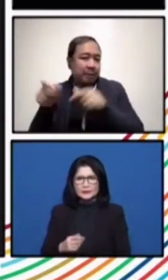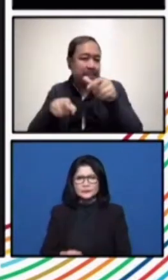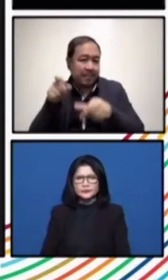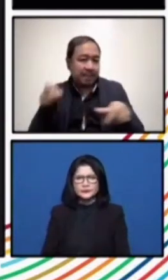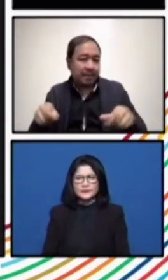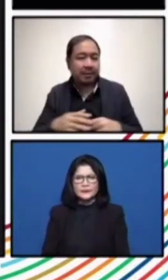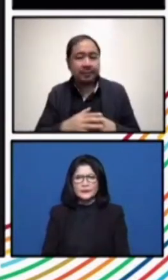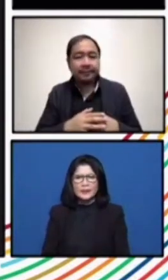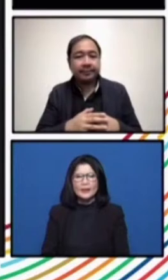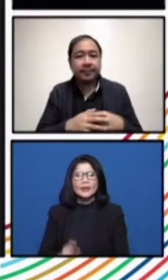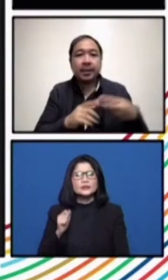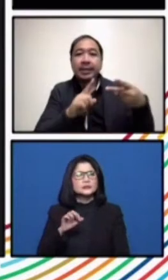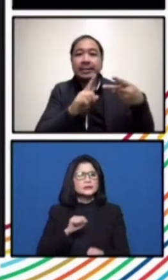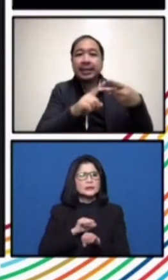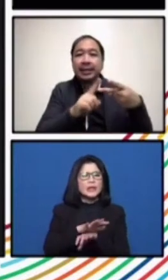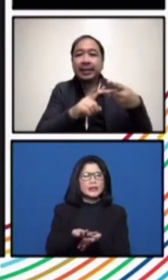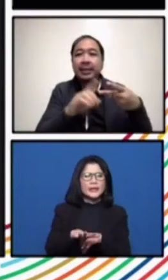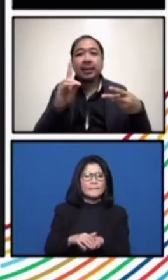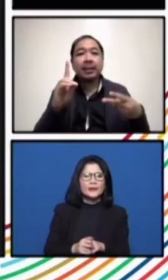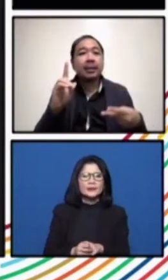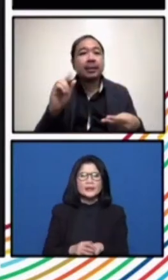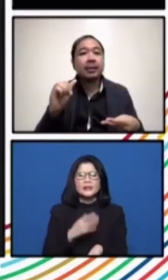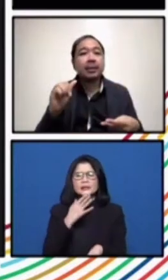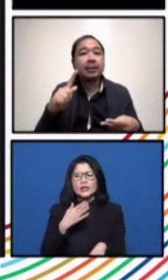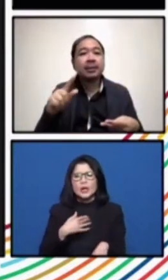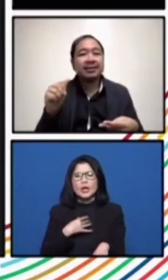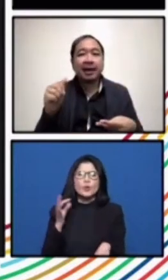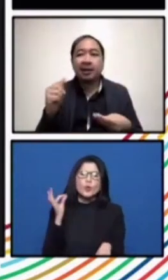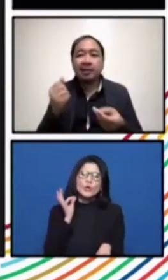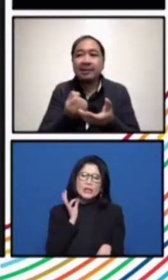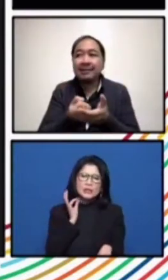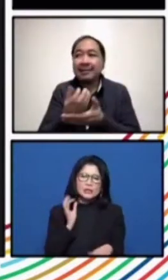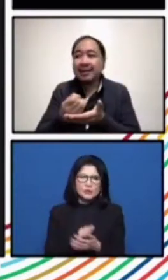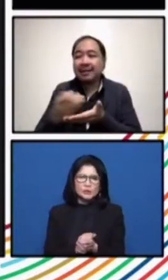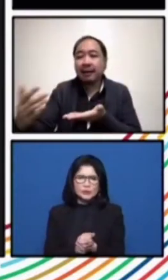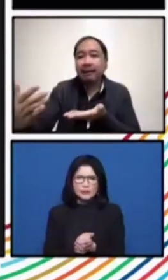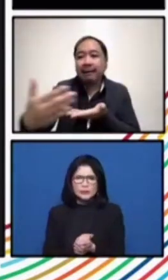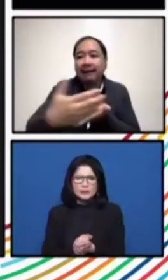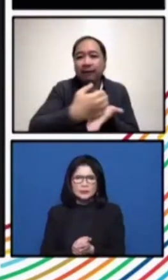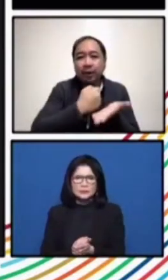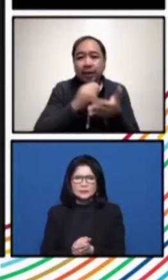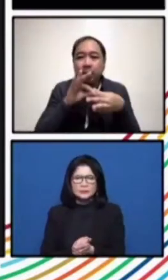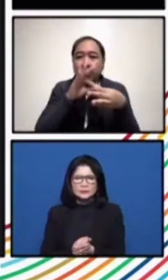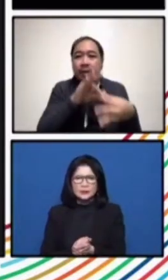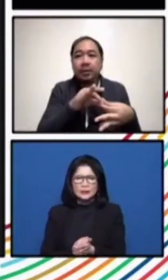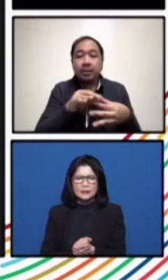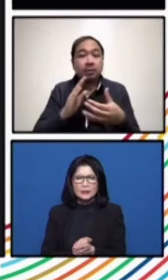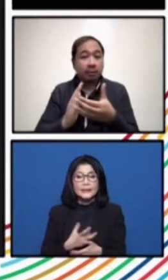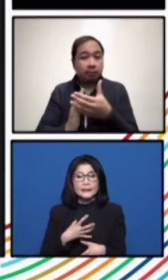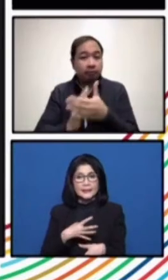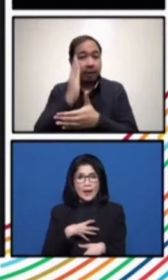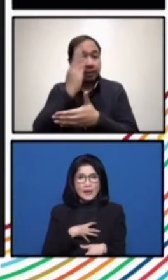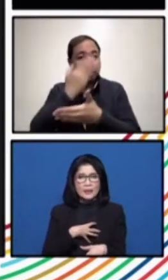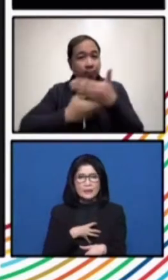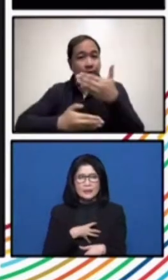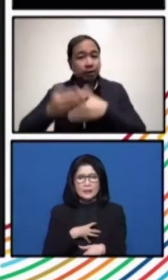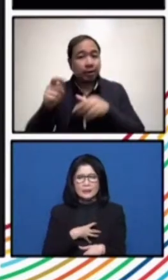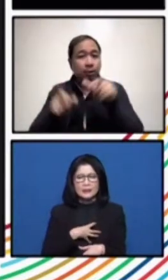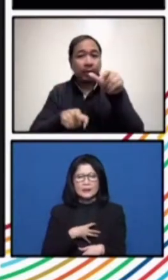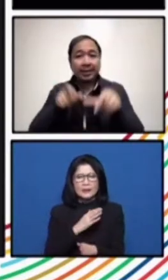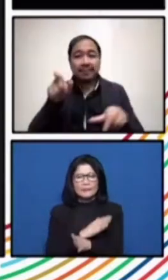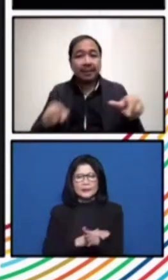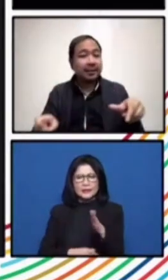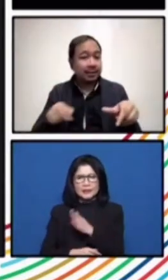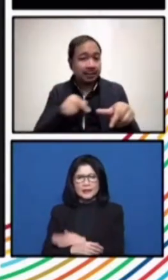data a person through disabilities and their contact details in the districts our rights are persons with Disabilities Act provides